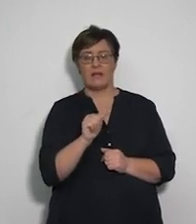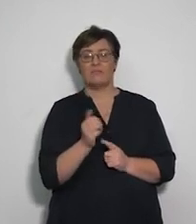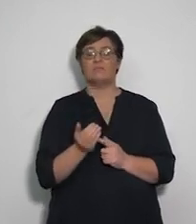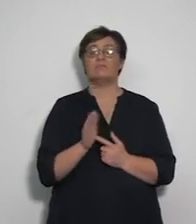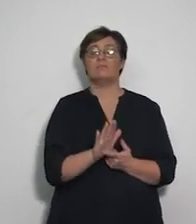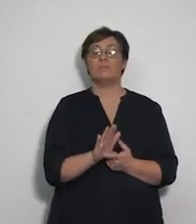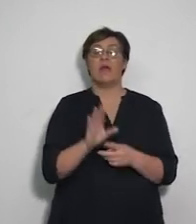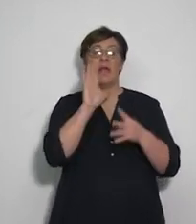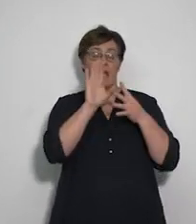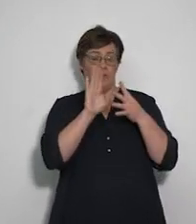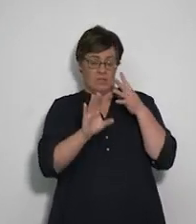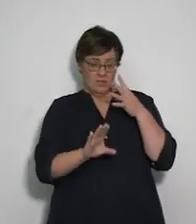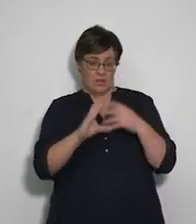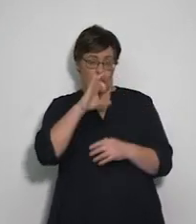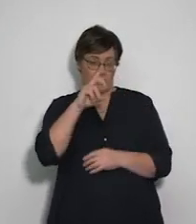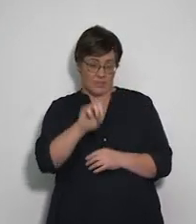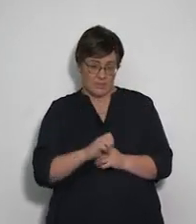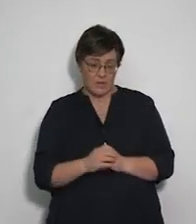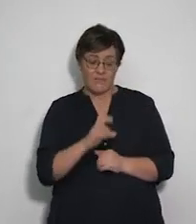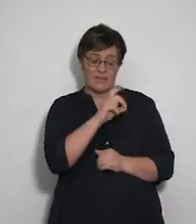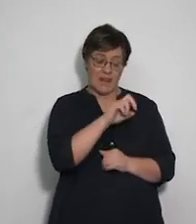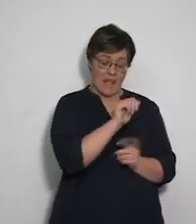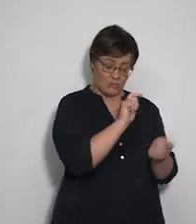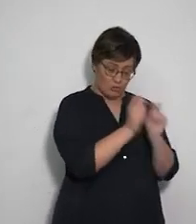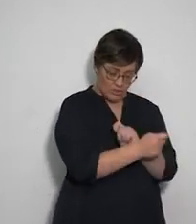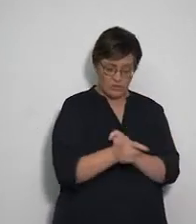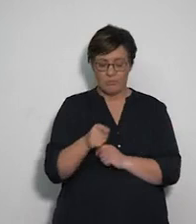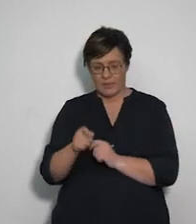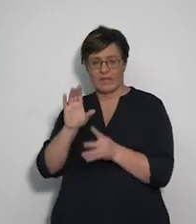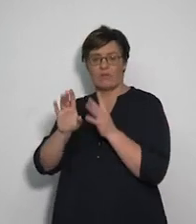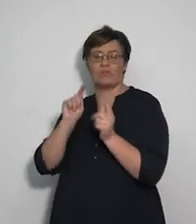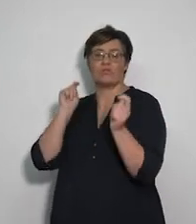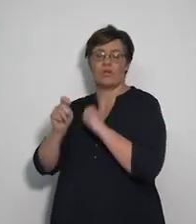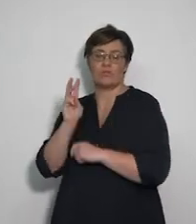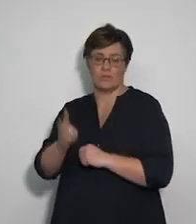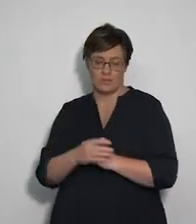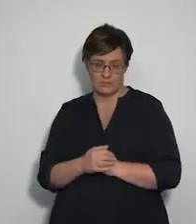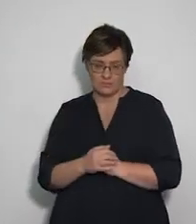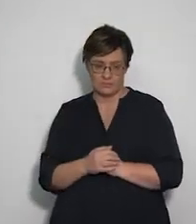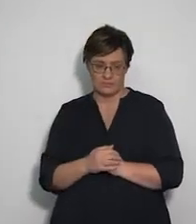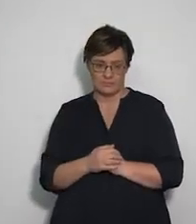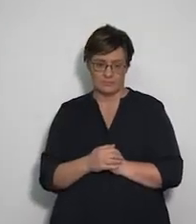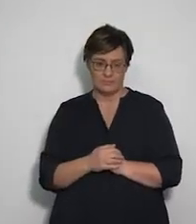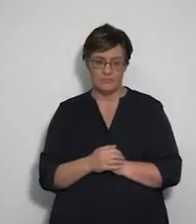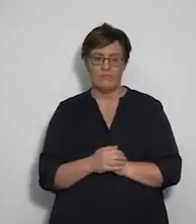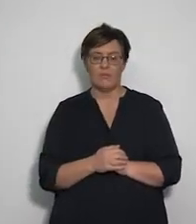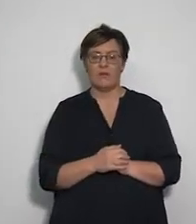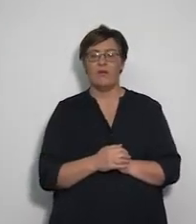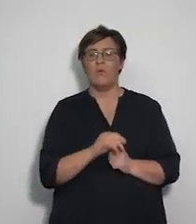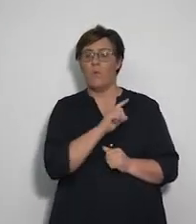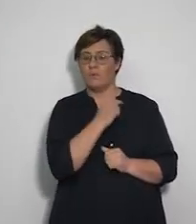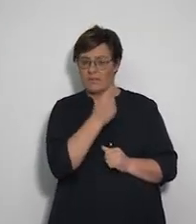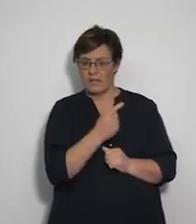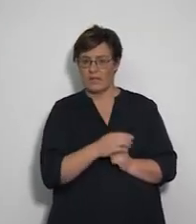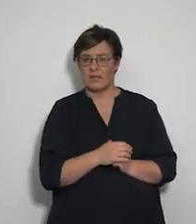code for characteristics. So when the DNA changes, and that happens because of an alteration or a mutagen, we